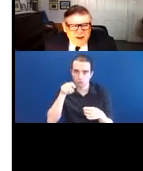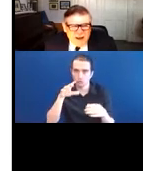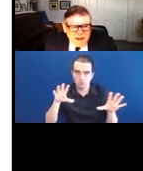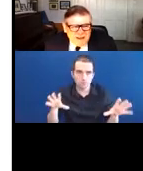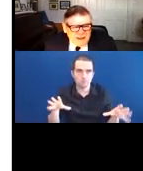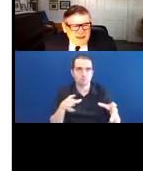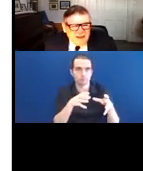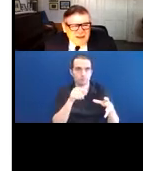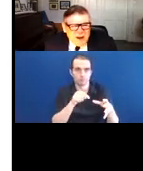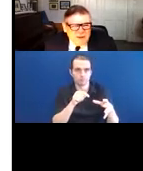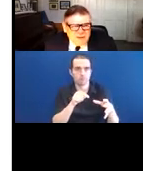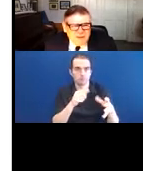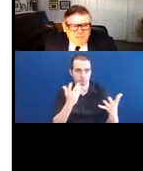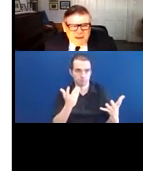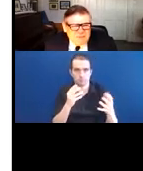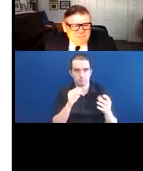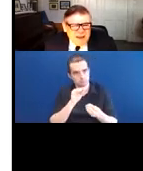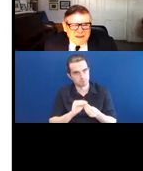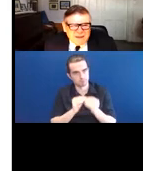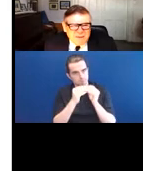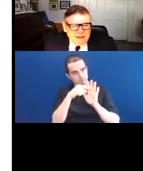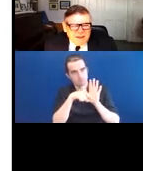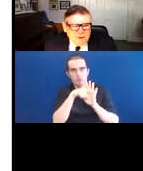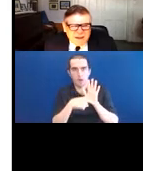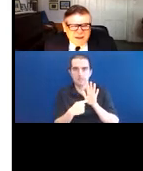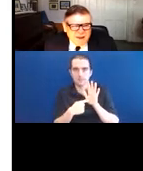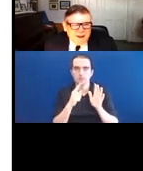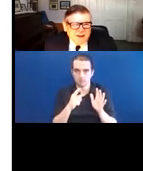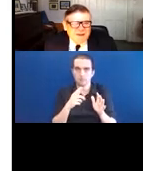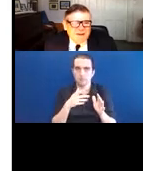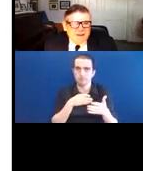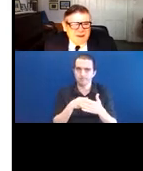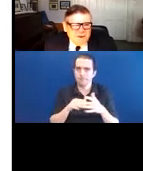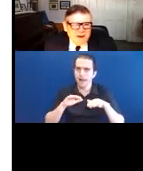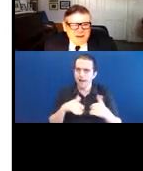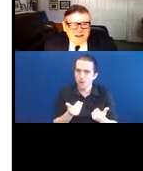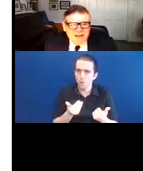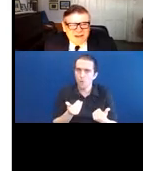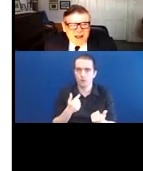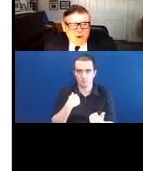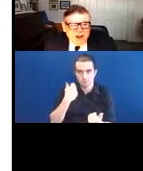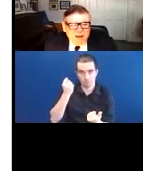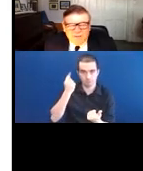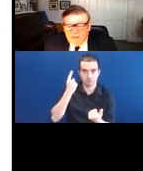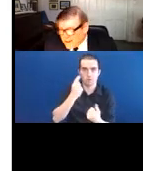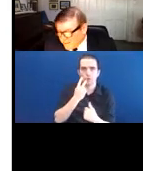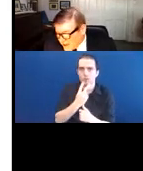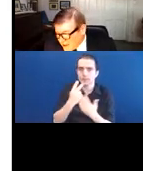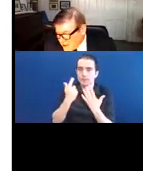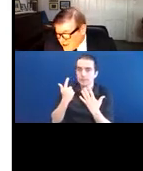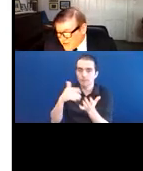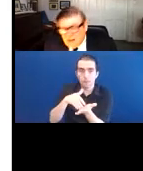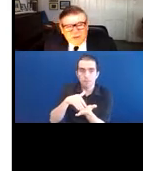get organized. And at the moment, there's been a big split that's been stopping the organizations there working